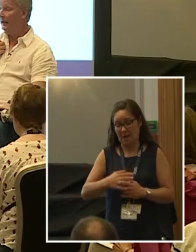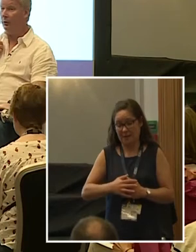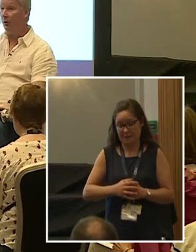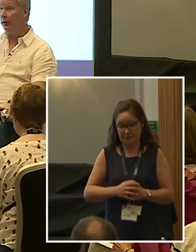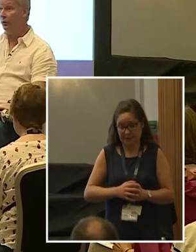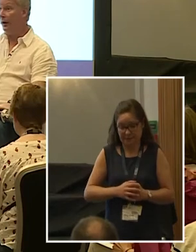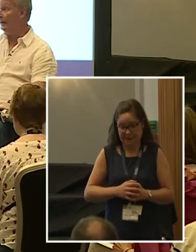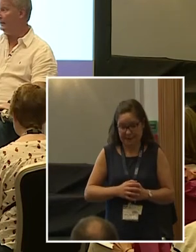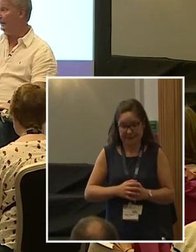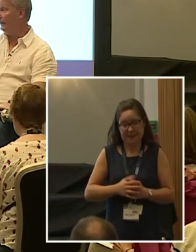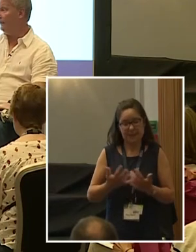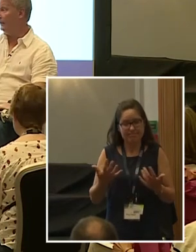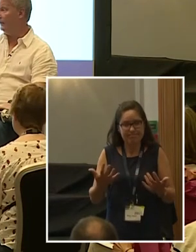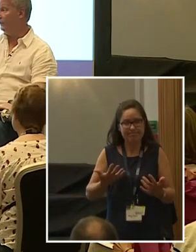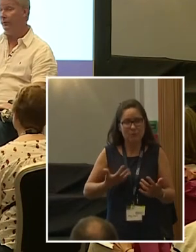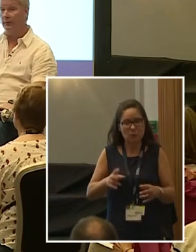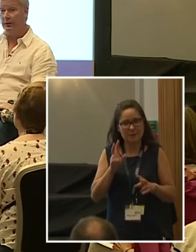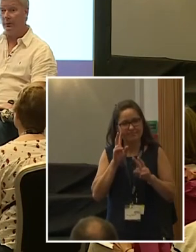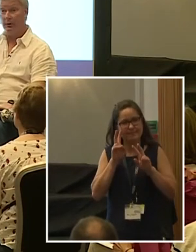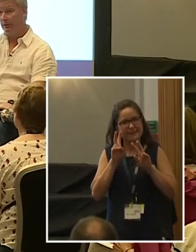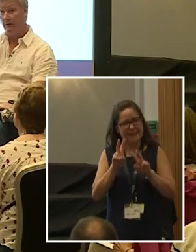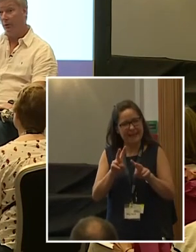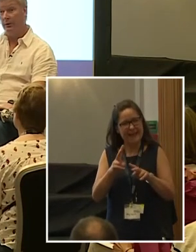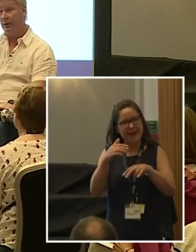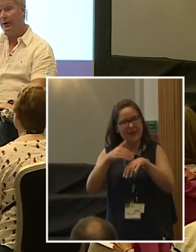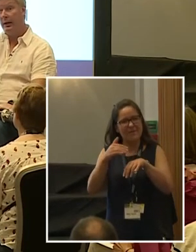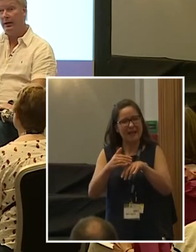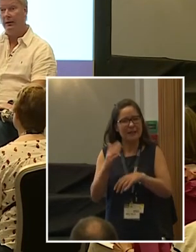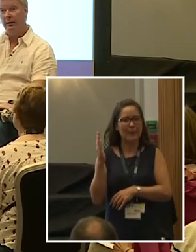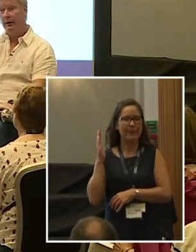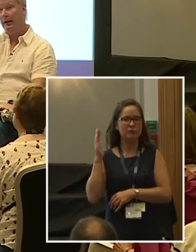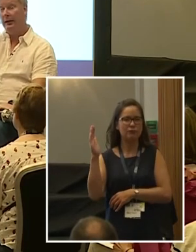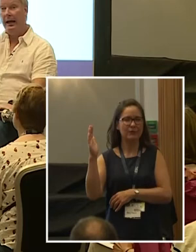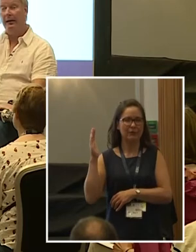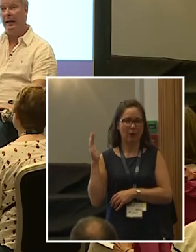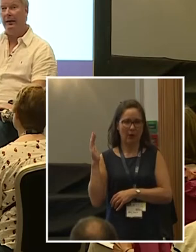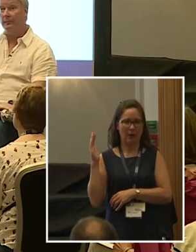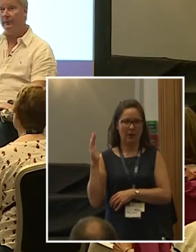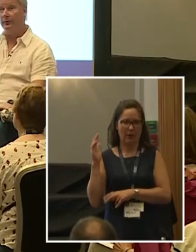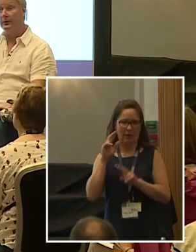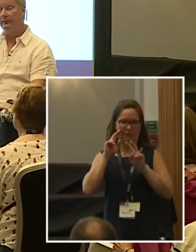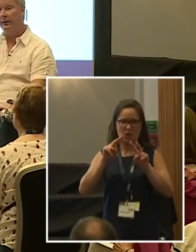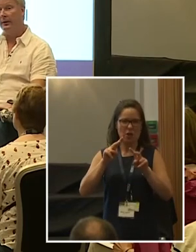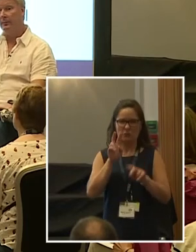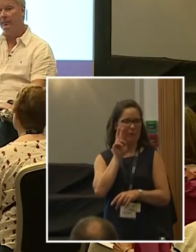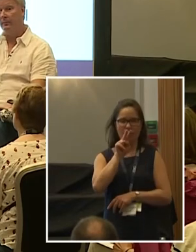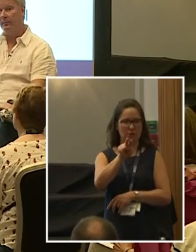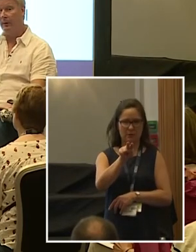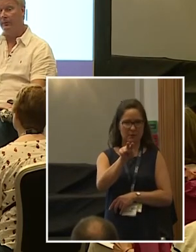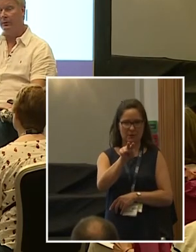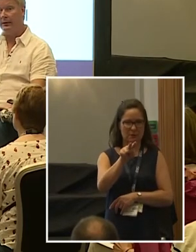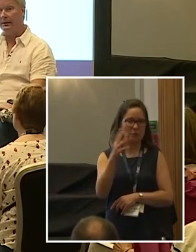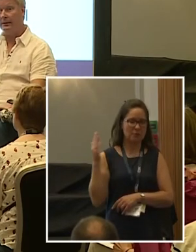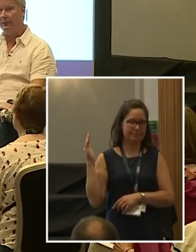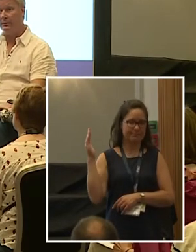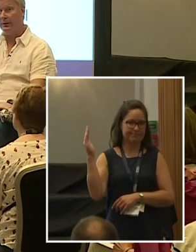and it was only to try and see the effect of the peripheral vision. It wasn't going to change any of my